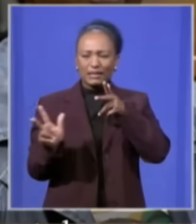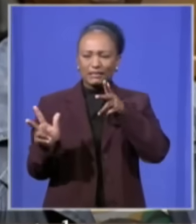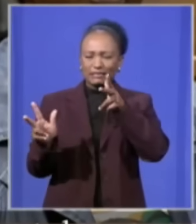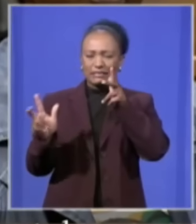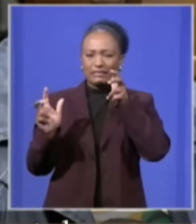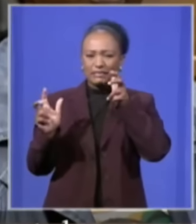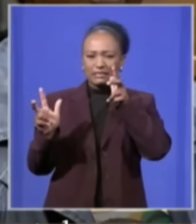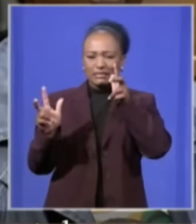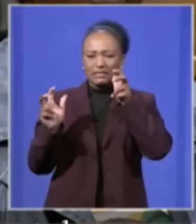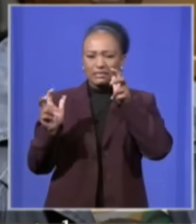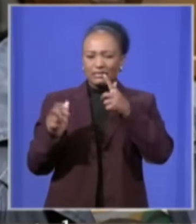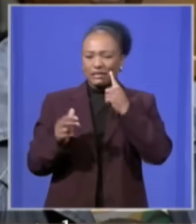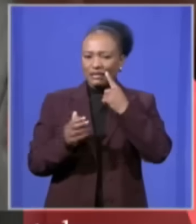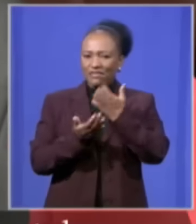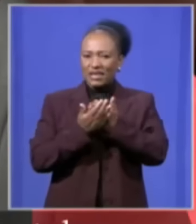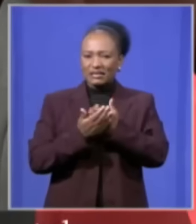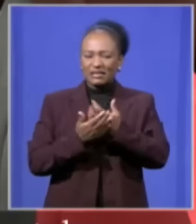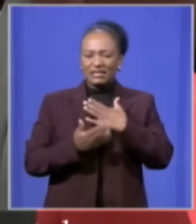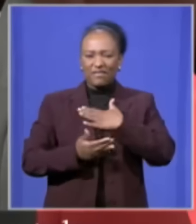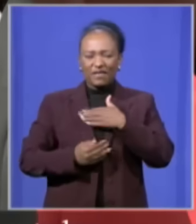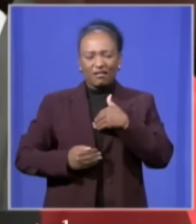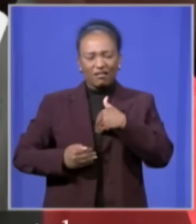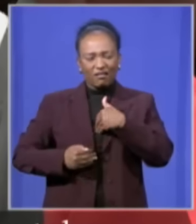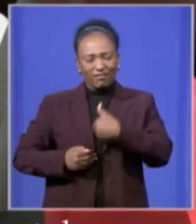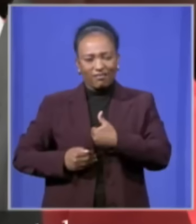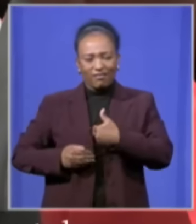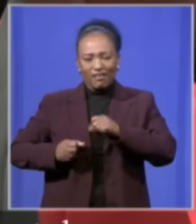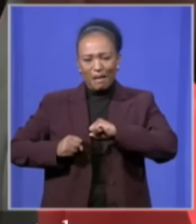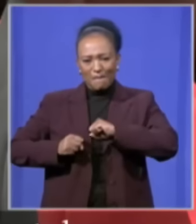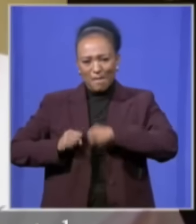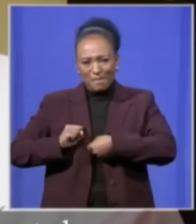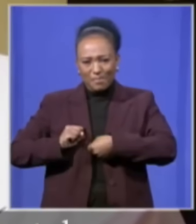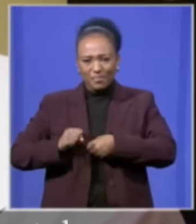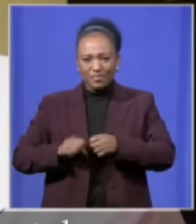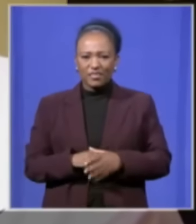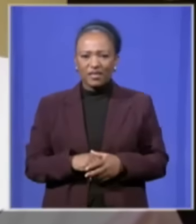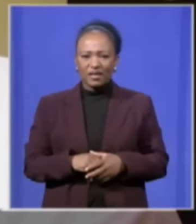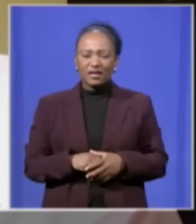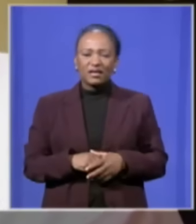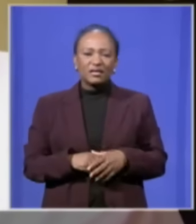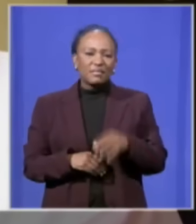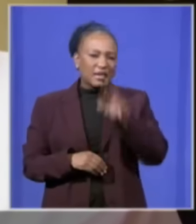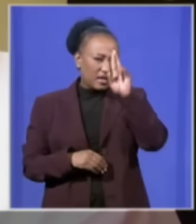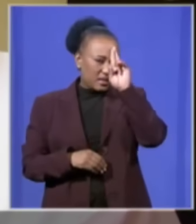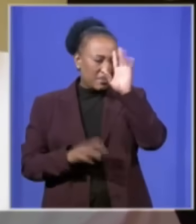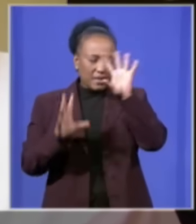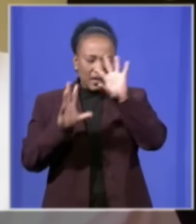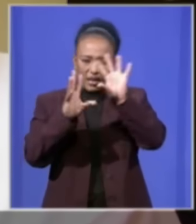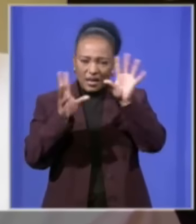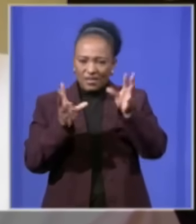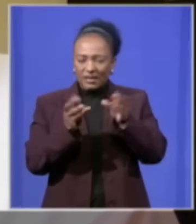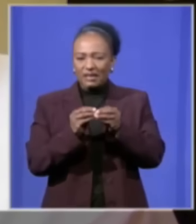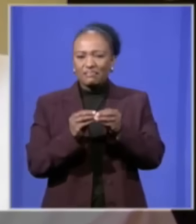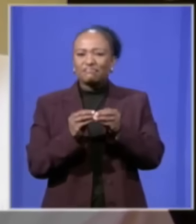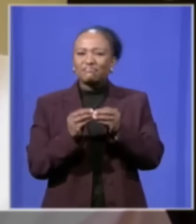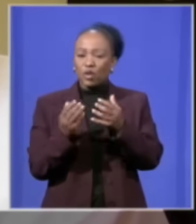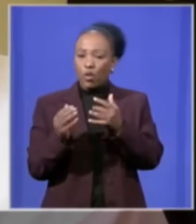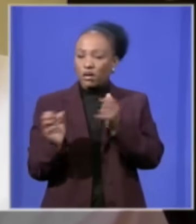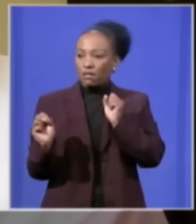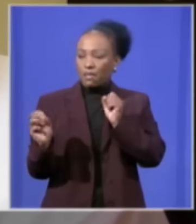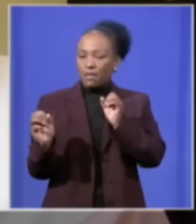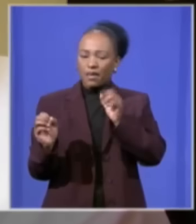go ba go baditše kudu. It brought me back all the memories, all the pictures from where